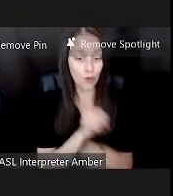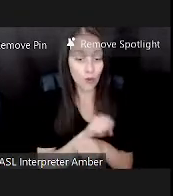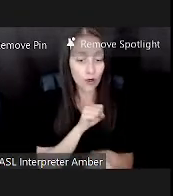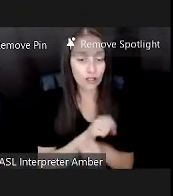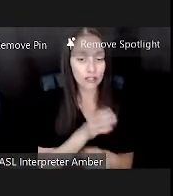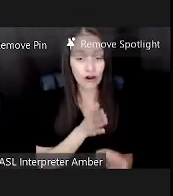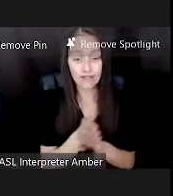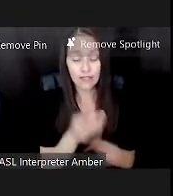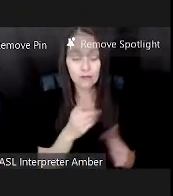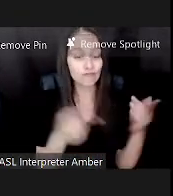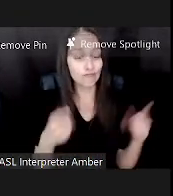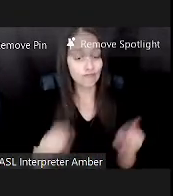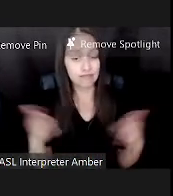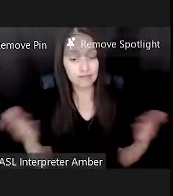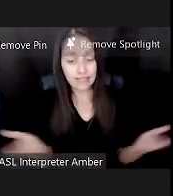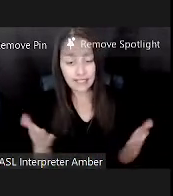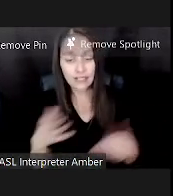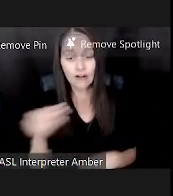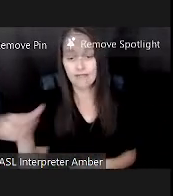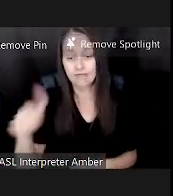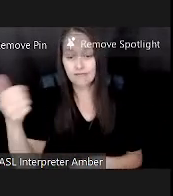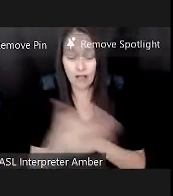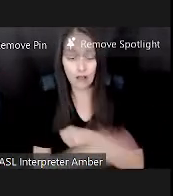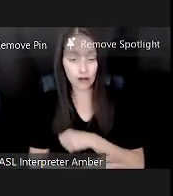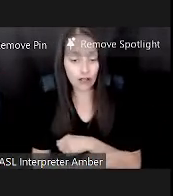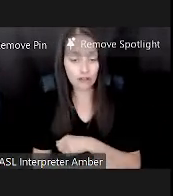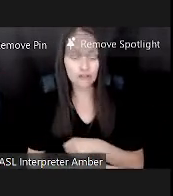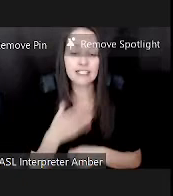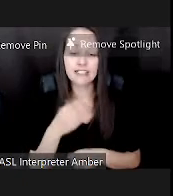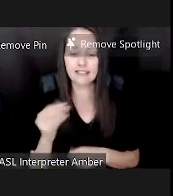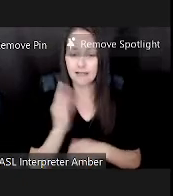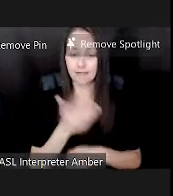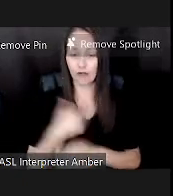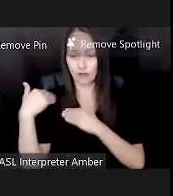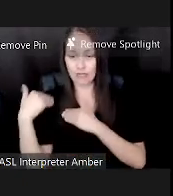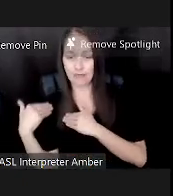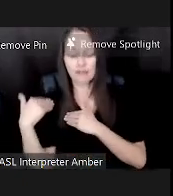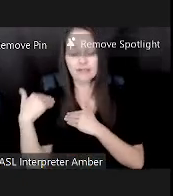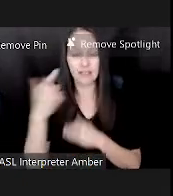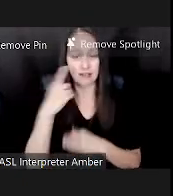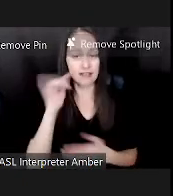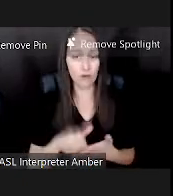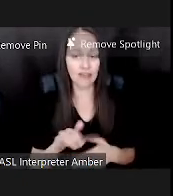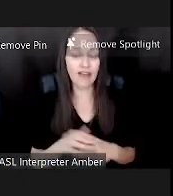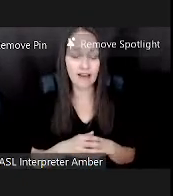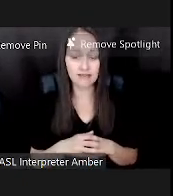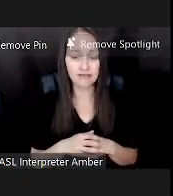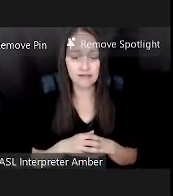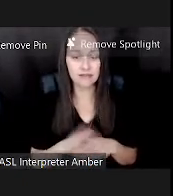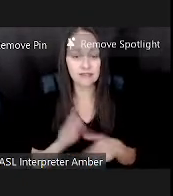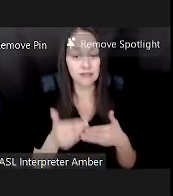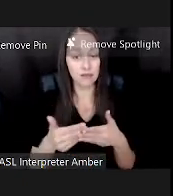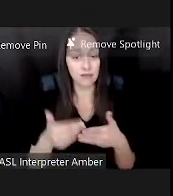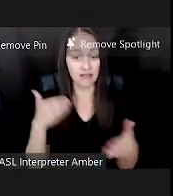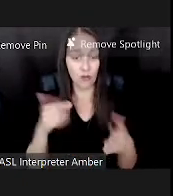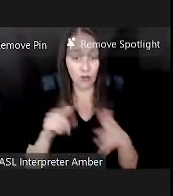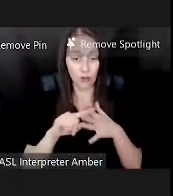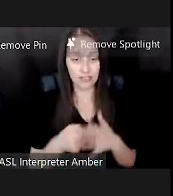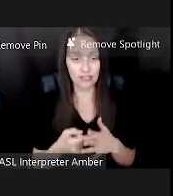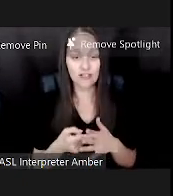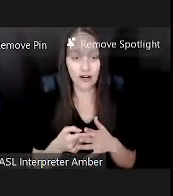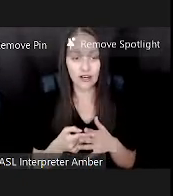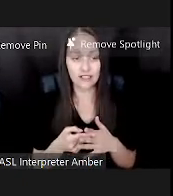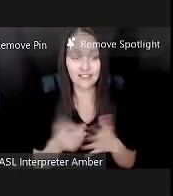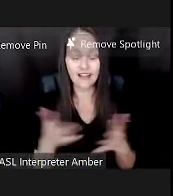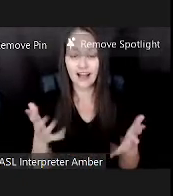and abroad, and our responsibility to both of those spaces. Before we get started, I just want to say Sam Miller's